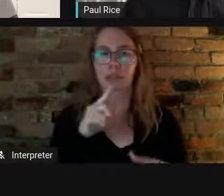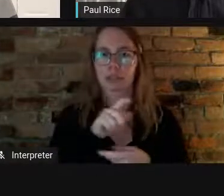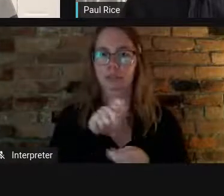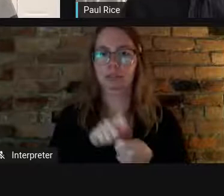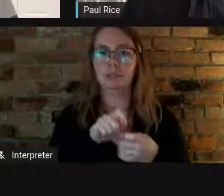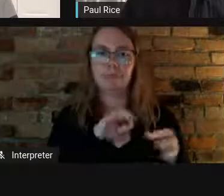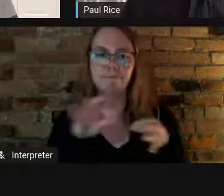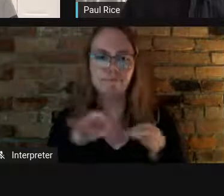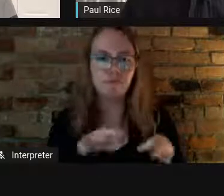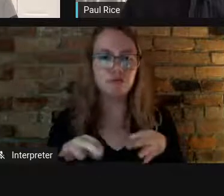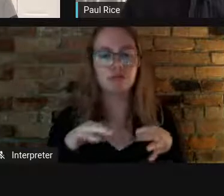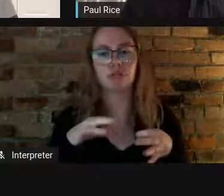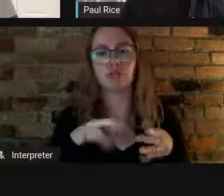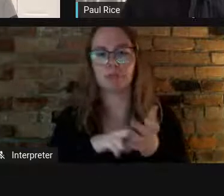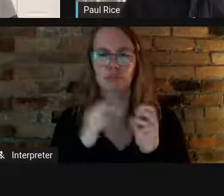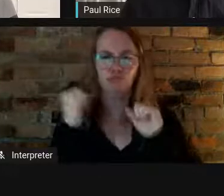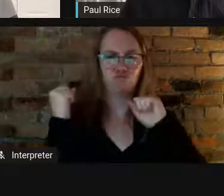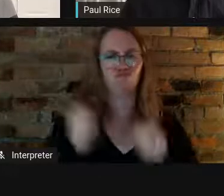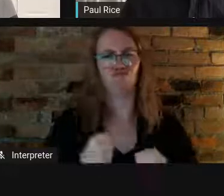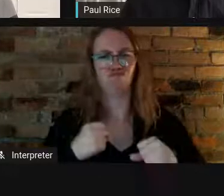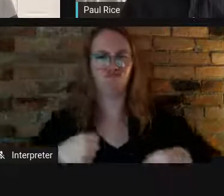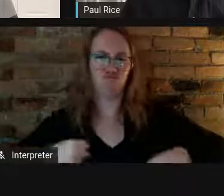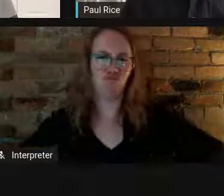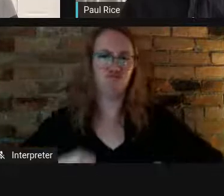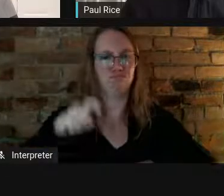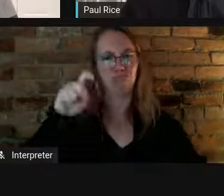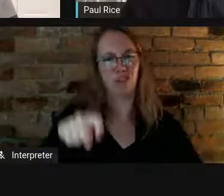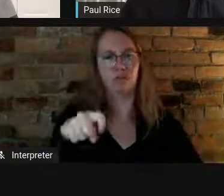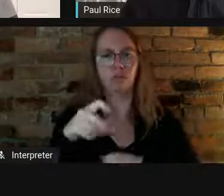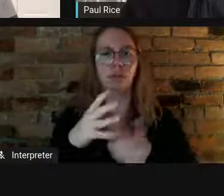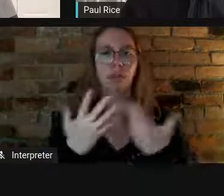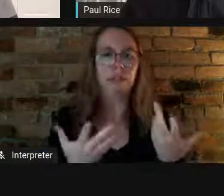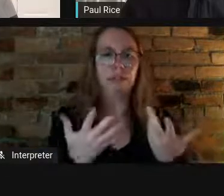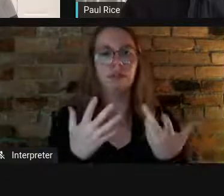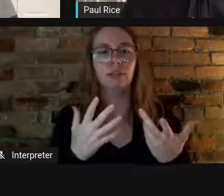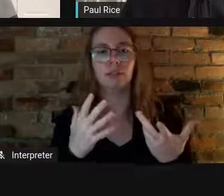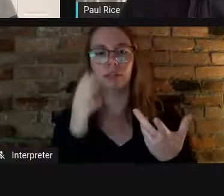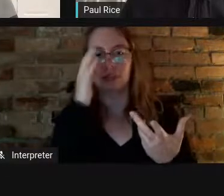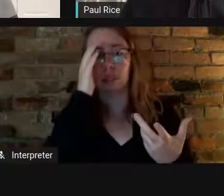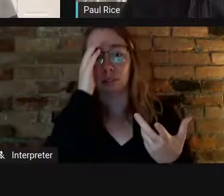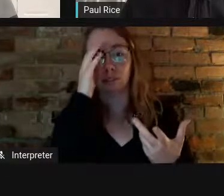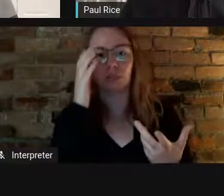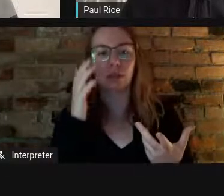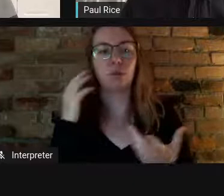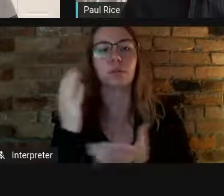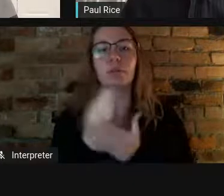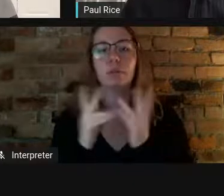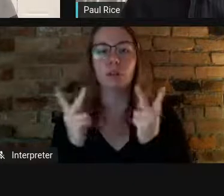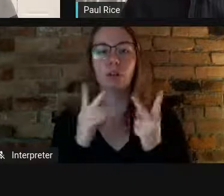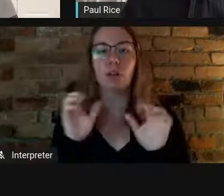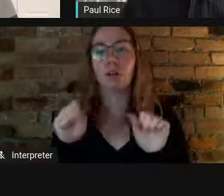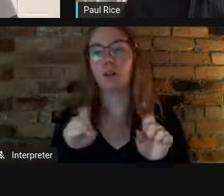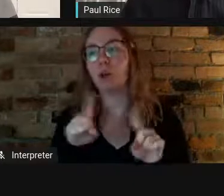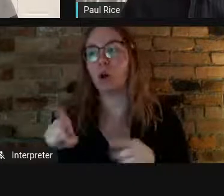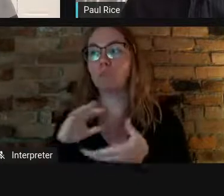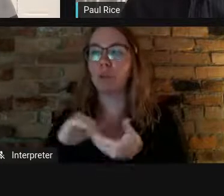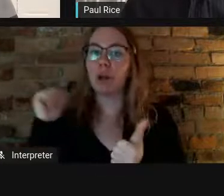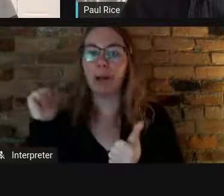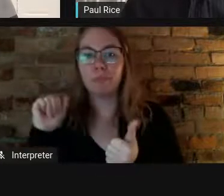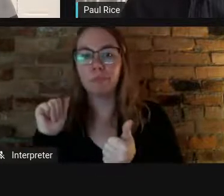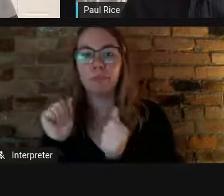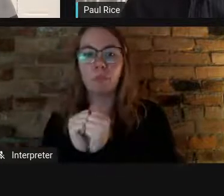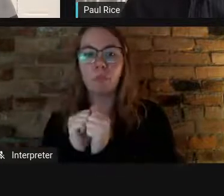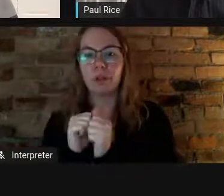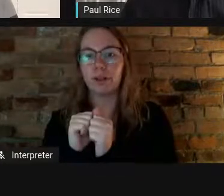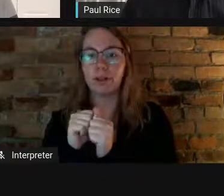the time is assimilating. So there would be people that could, you know, go and hook up with someone, but then go back and live their everyday